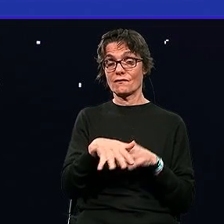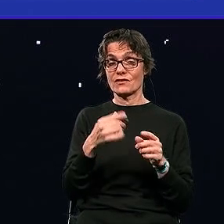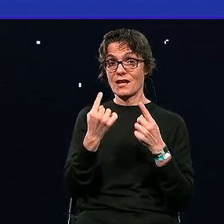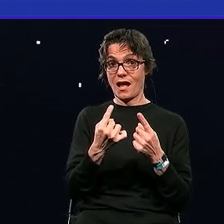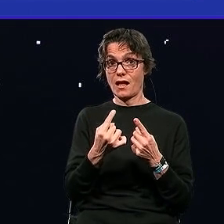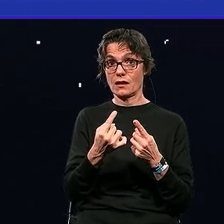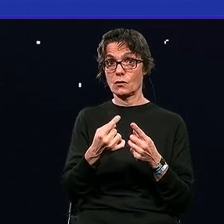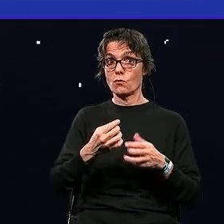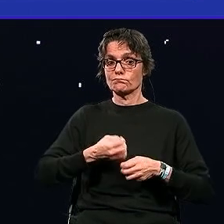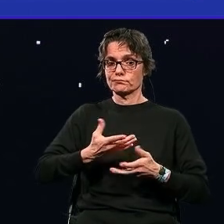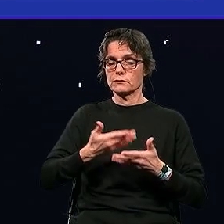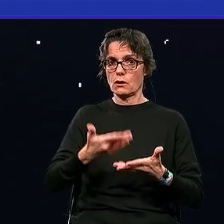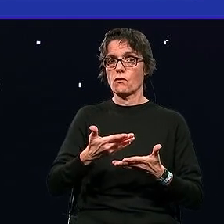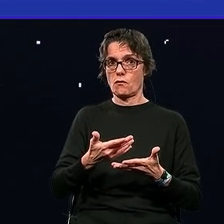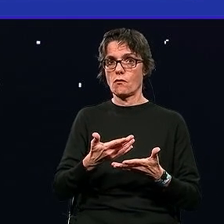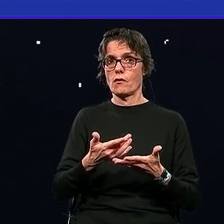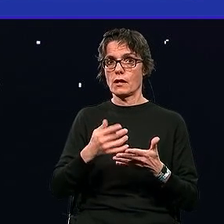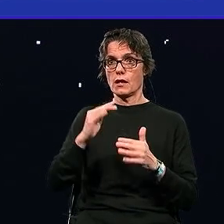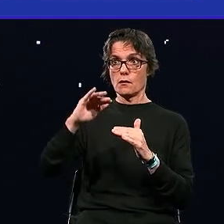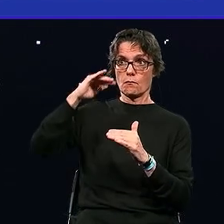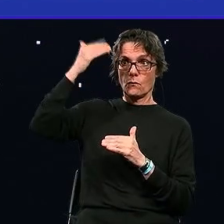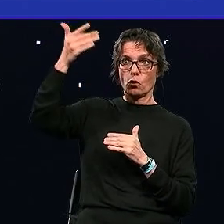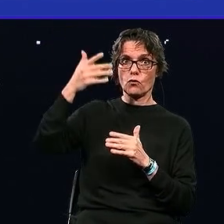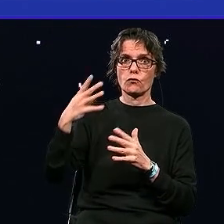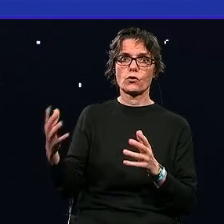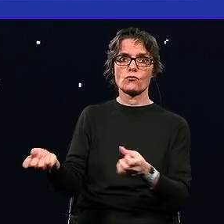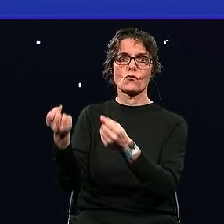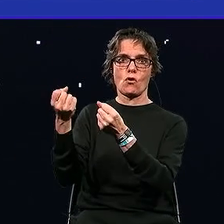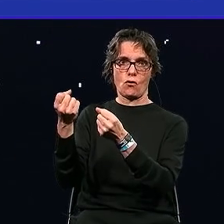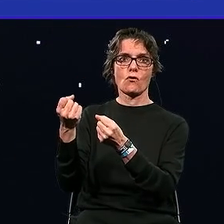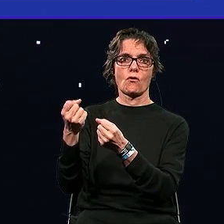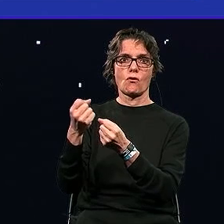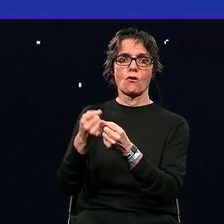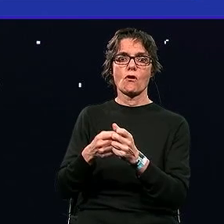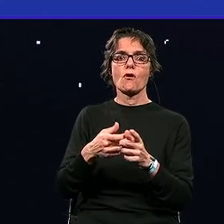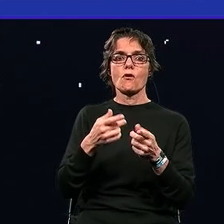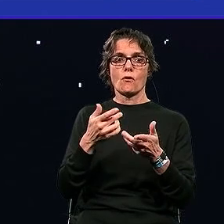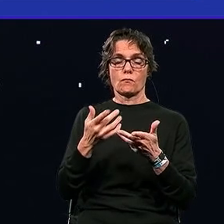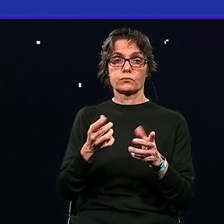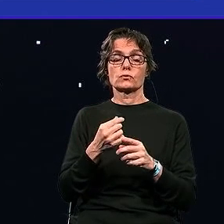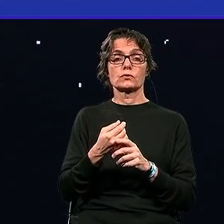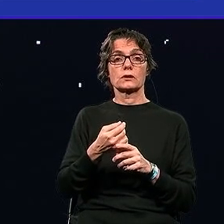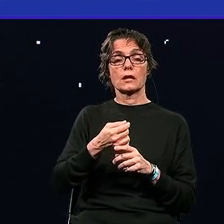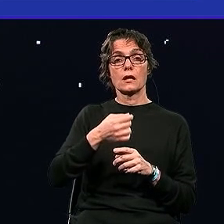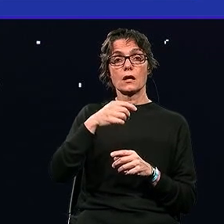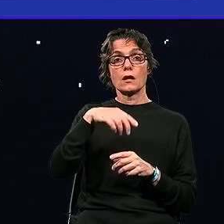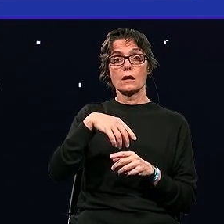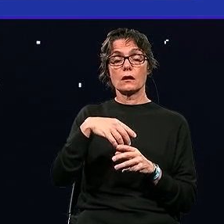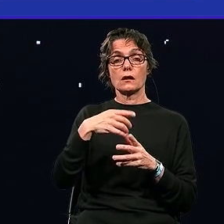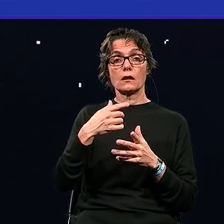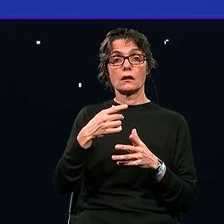to act now for the future. As I say, every 10 million or every million or even